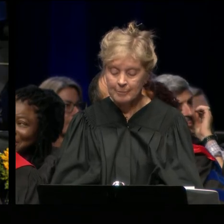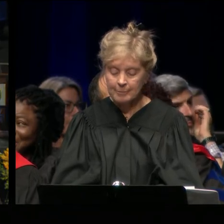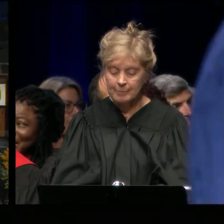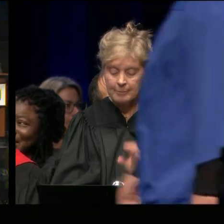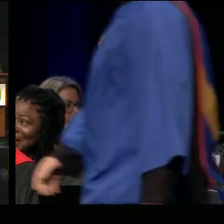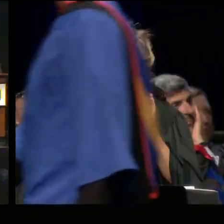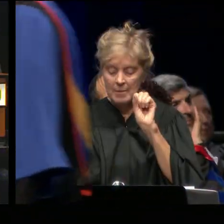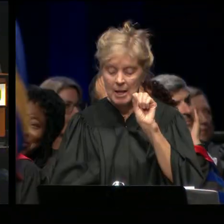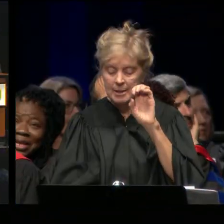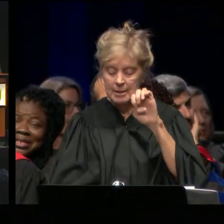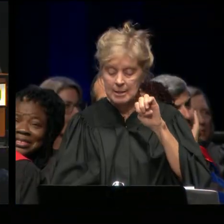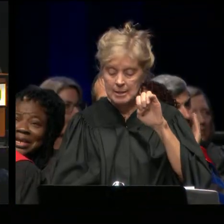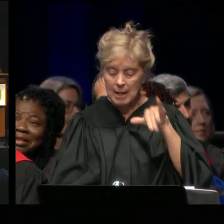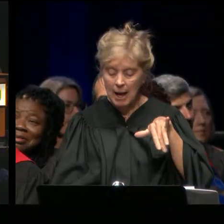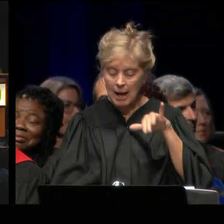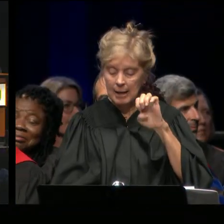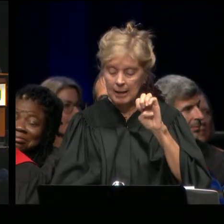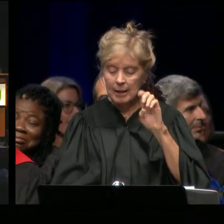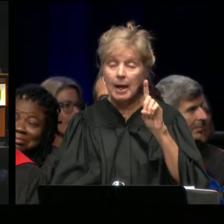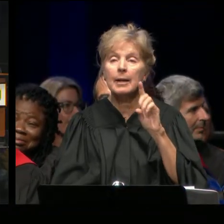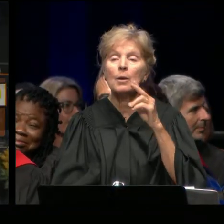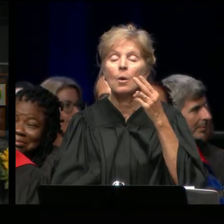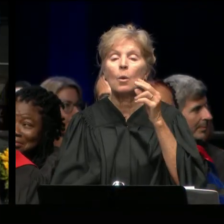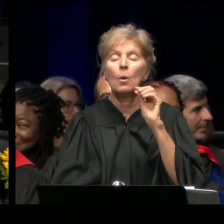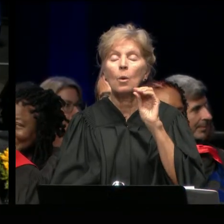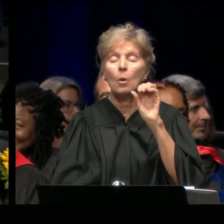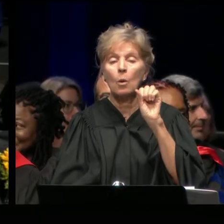Syed Husseini.